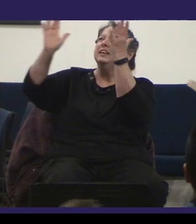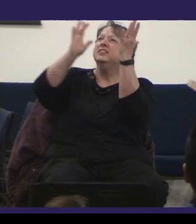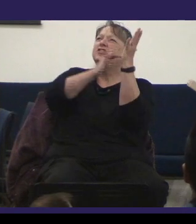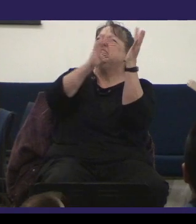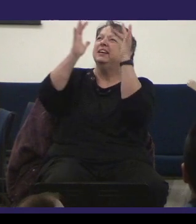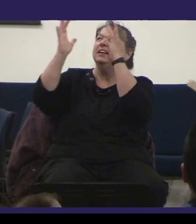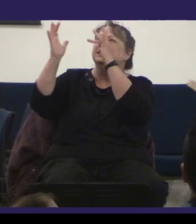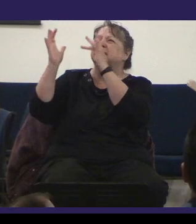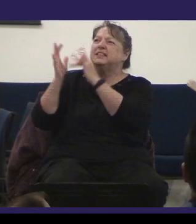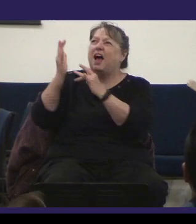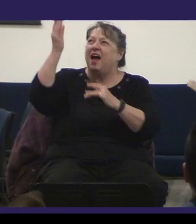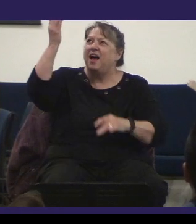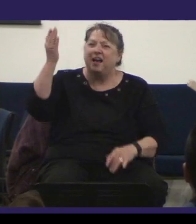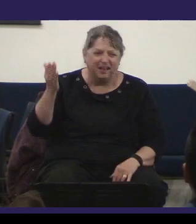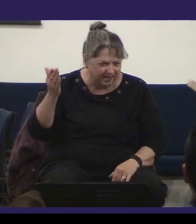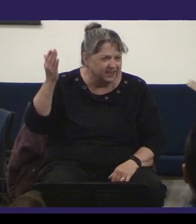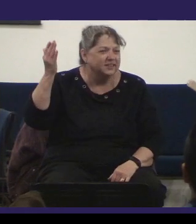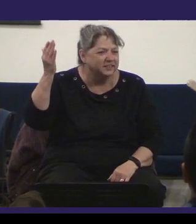Jesus.